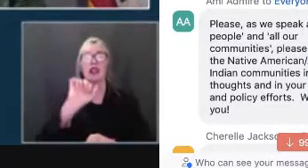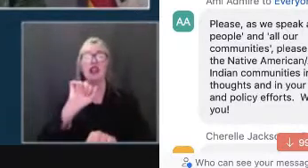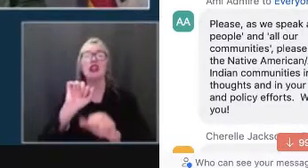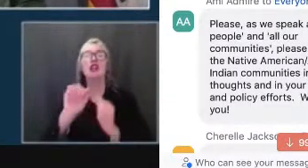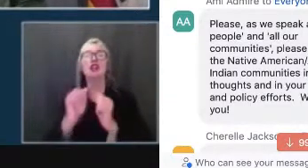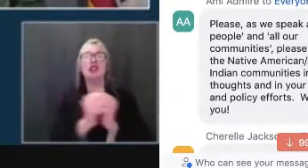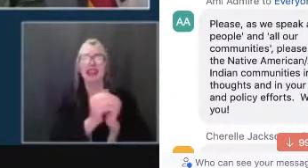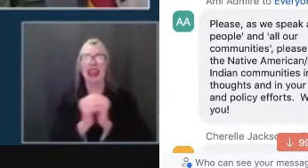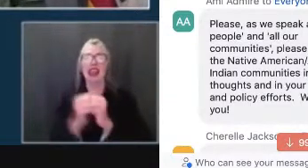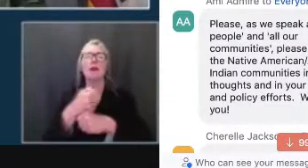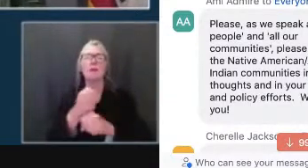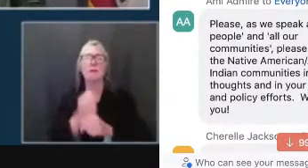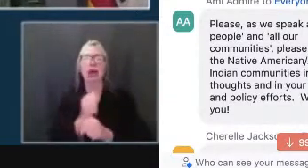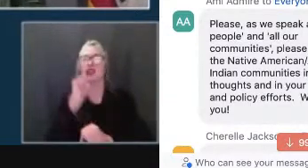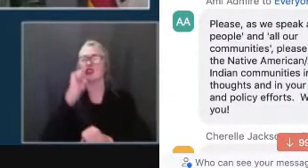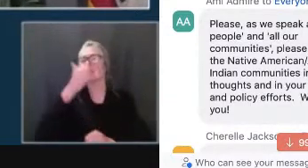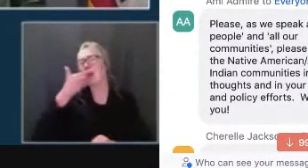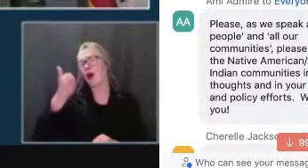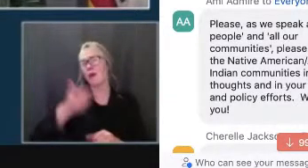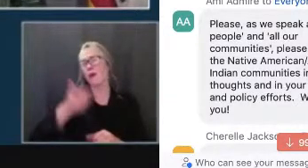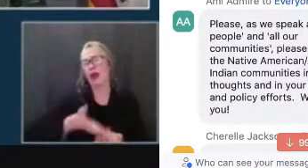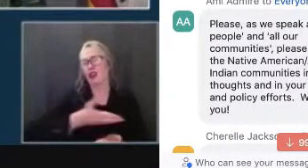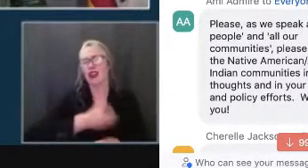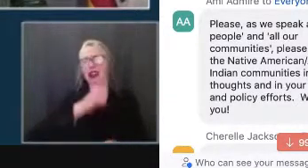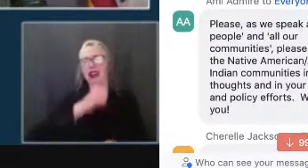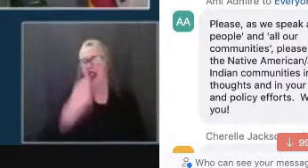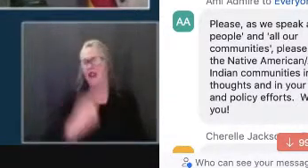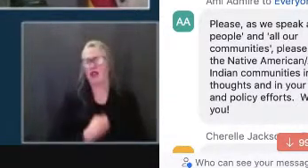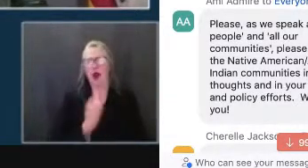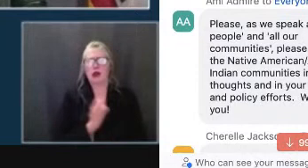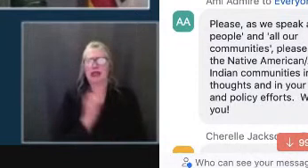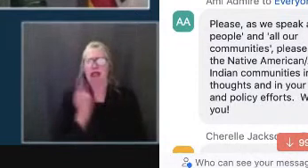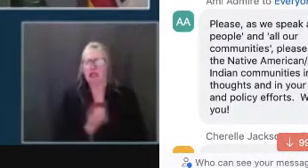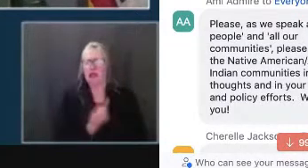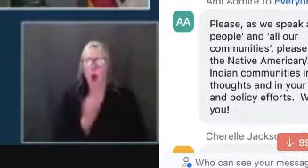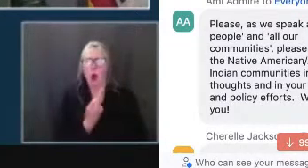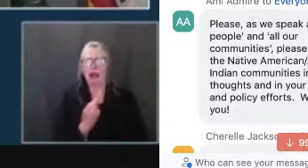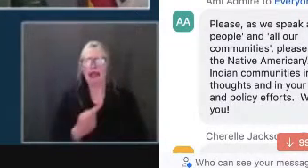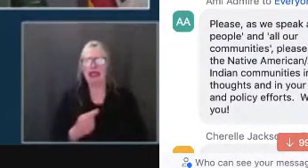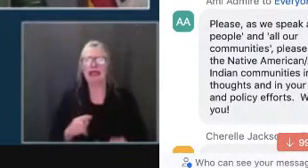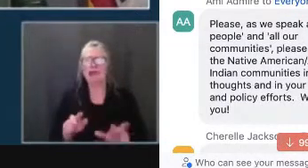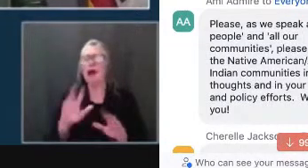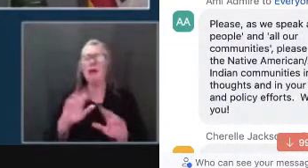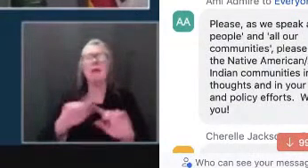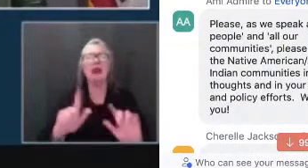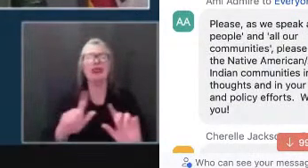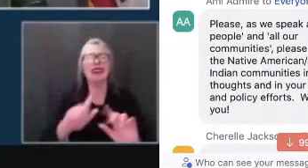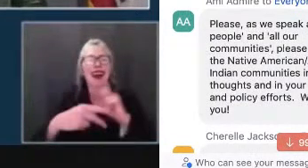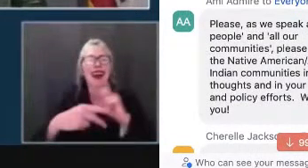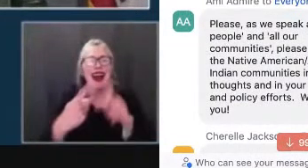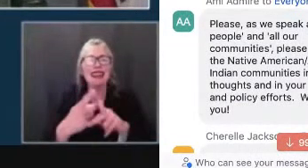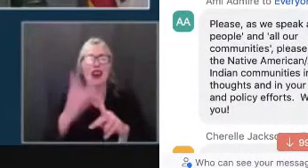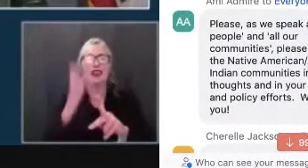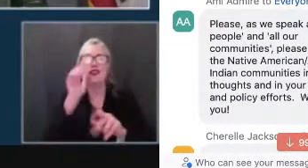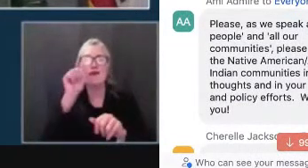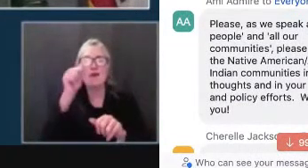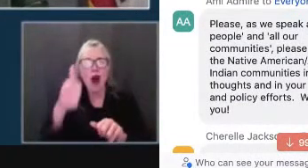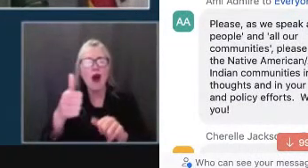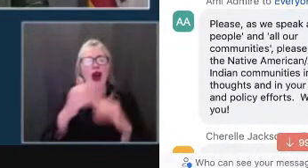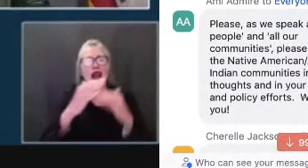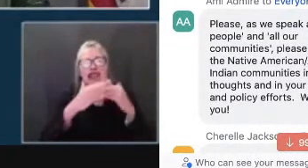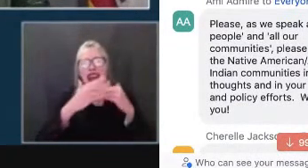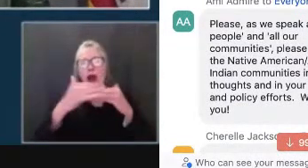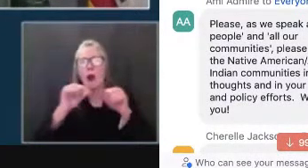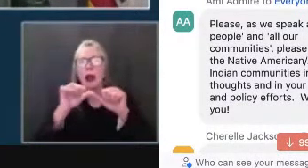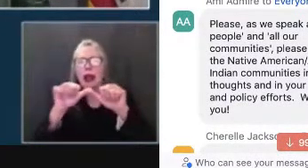tomorrow, not just for ourselves, but a better tomorrow that will live on for generations to come. I'm